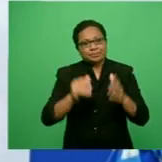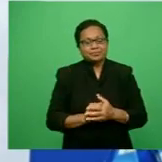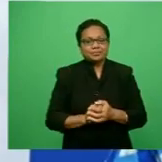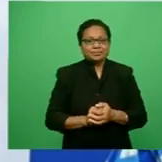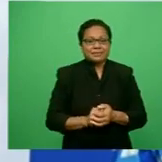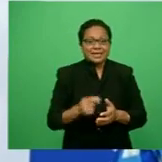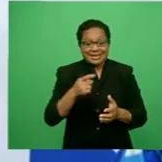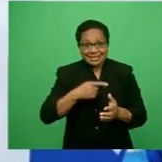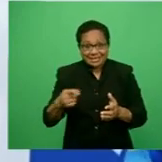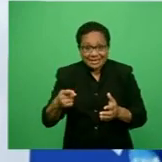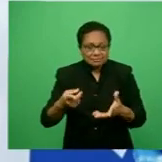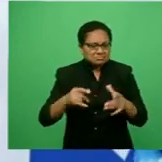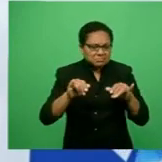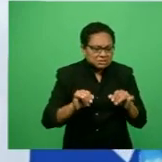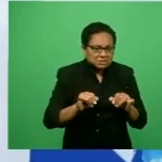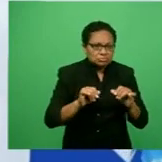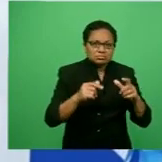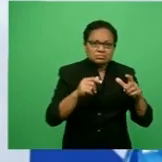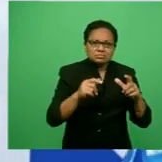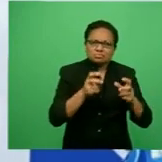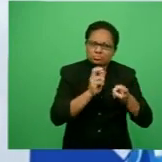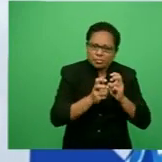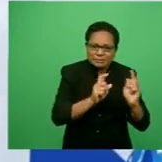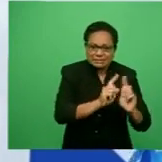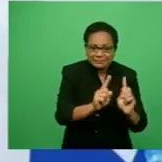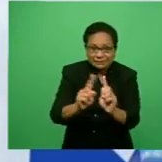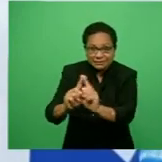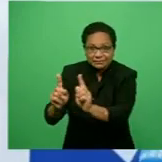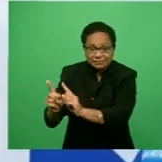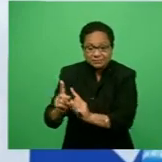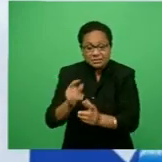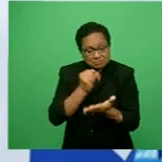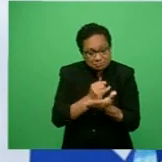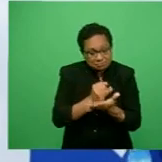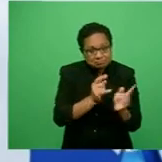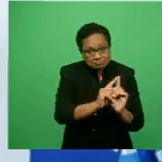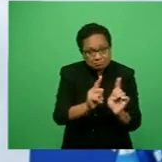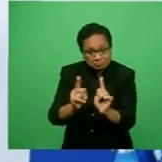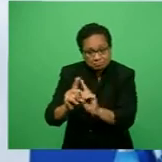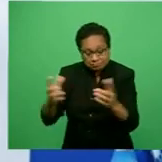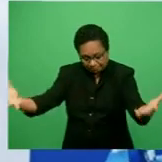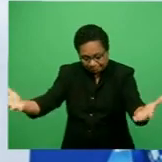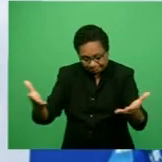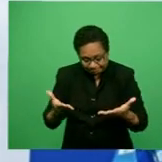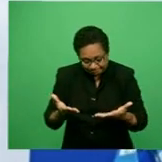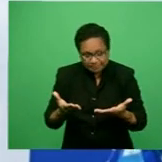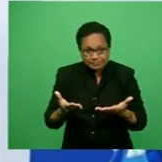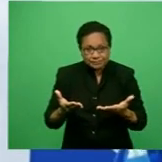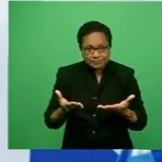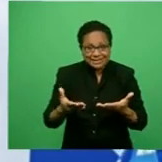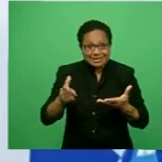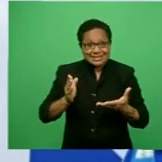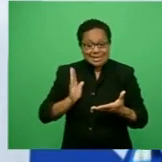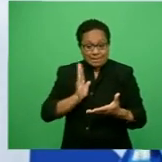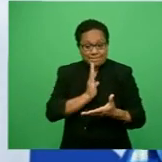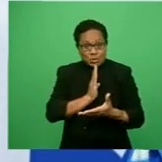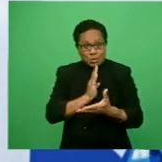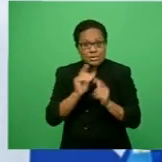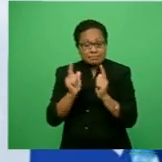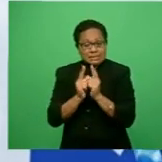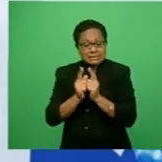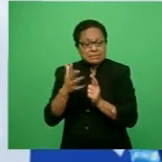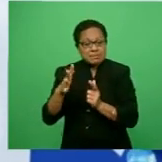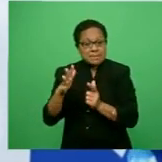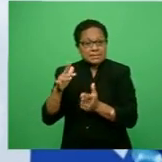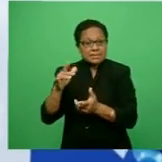pull together issues and bring a report. They've asked today to have a management board meeting run about